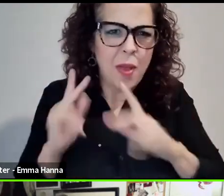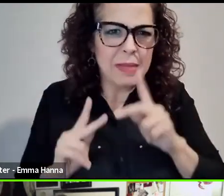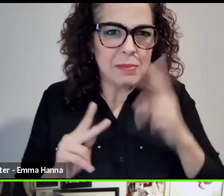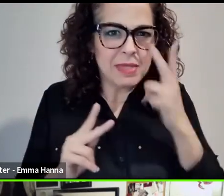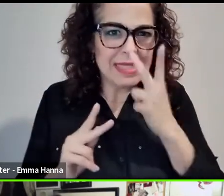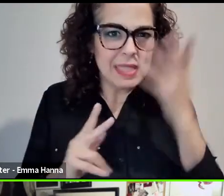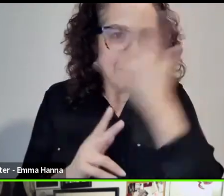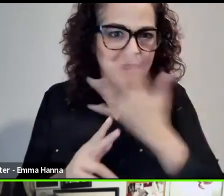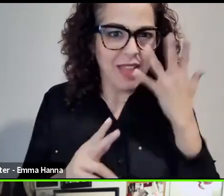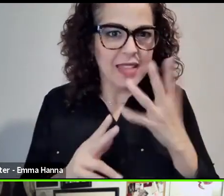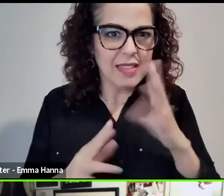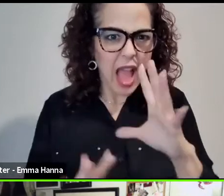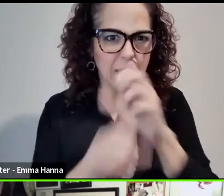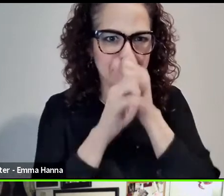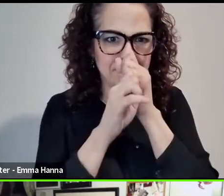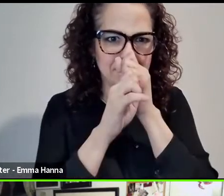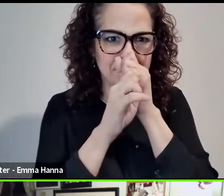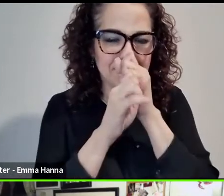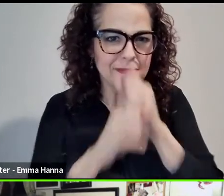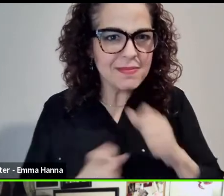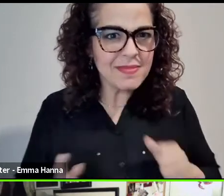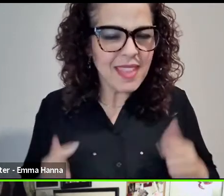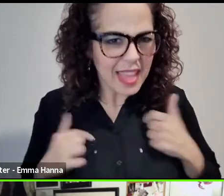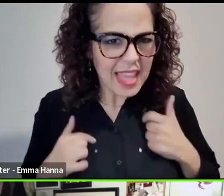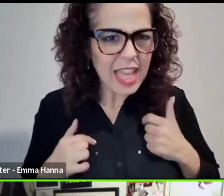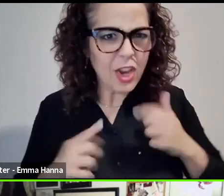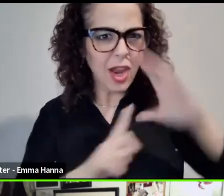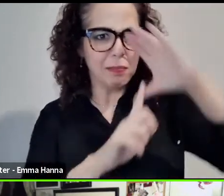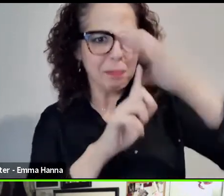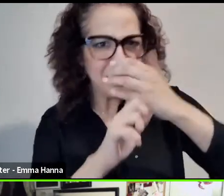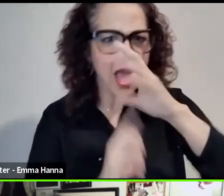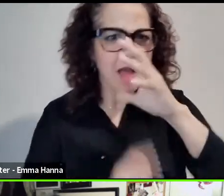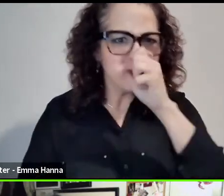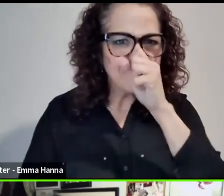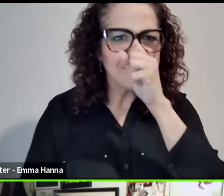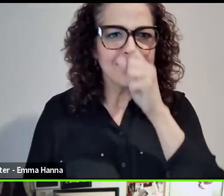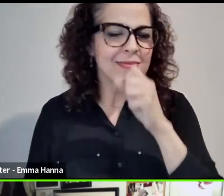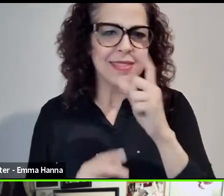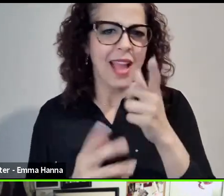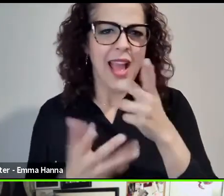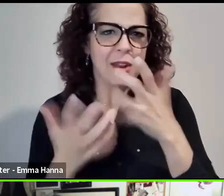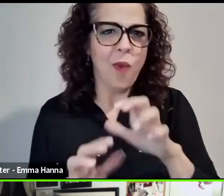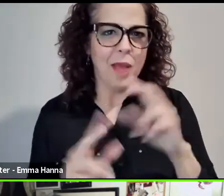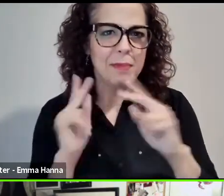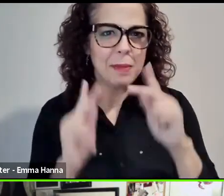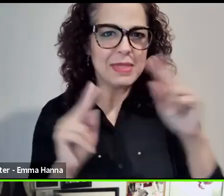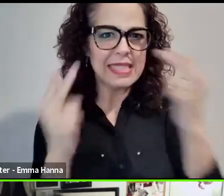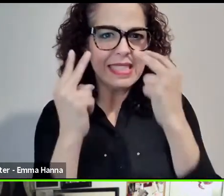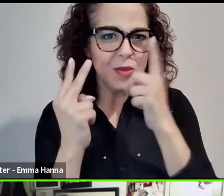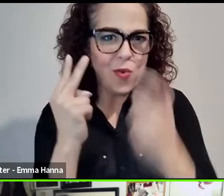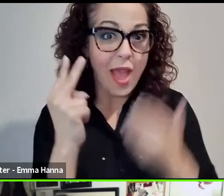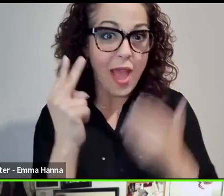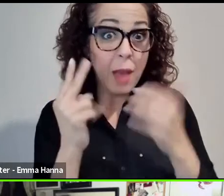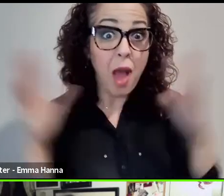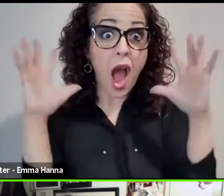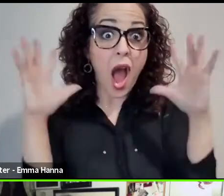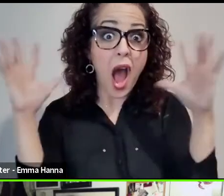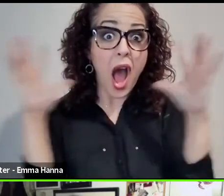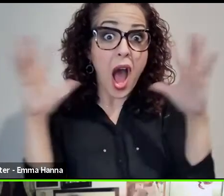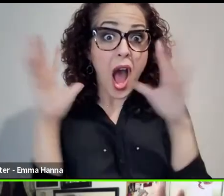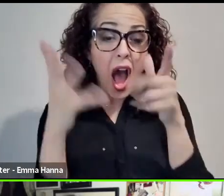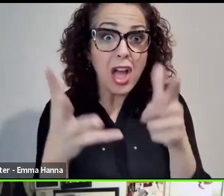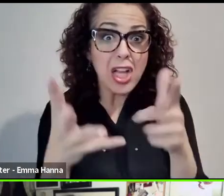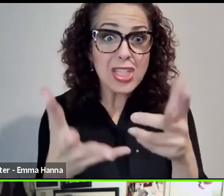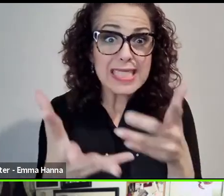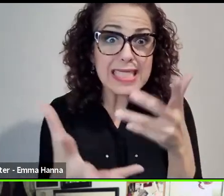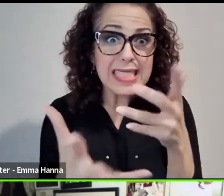I'm anonymous. I'm keeping my pseudonymity here. And one part of me, I was like, oh my God, look at all of those hours.